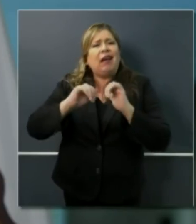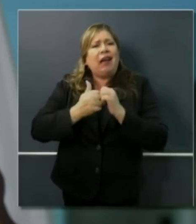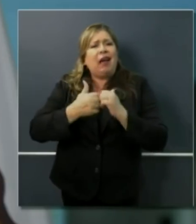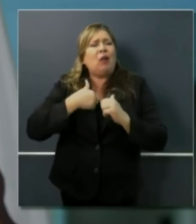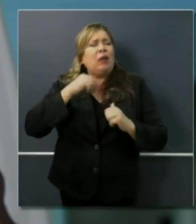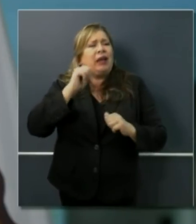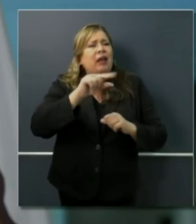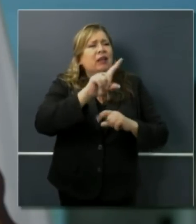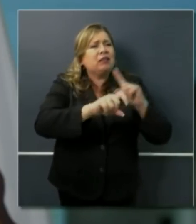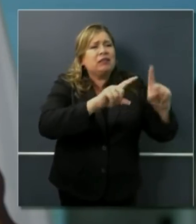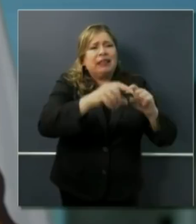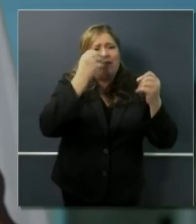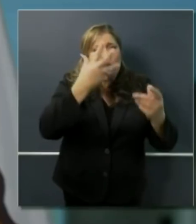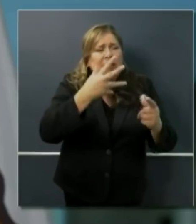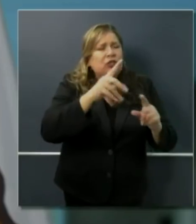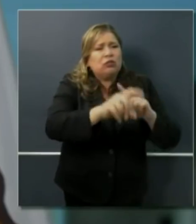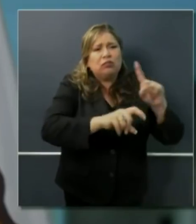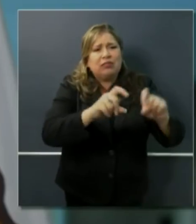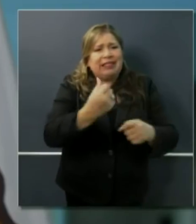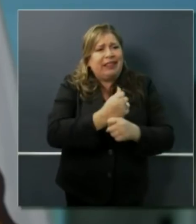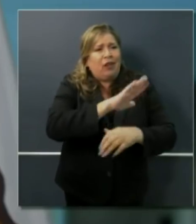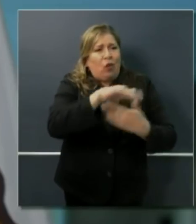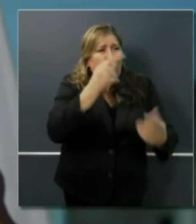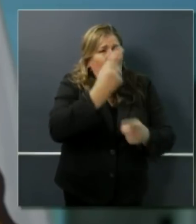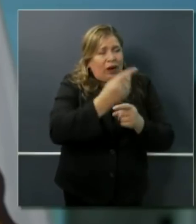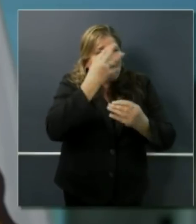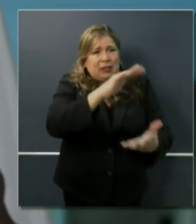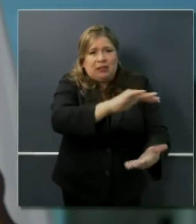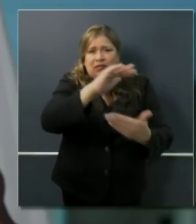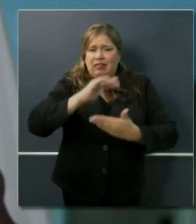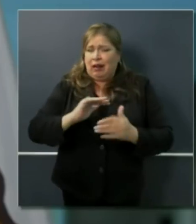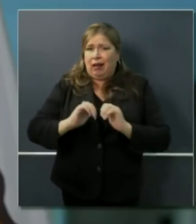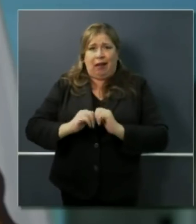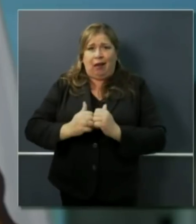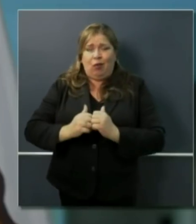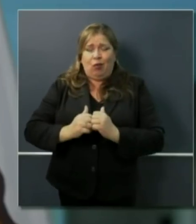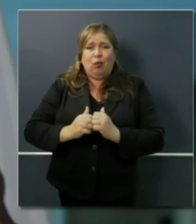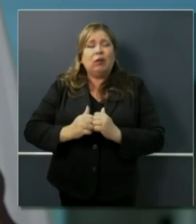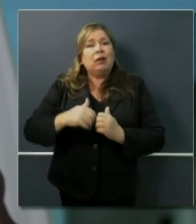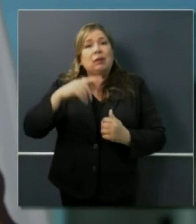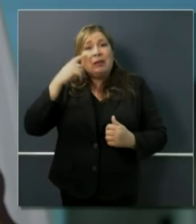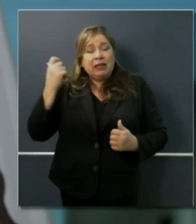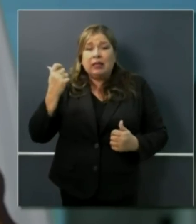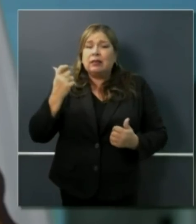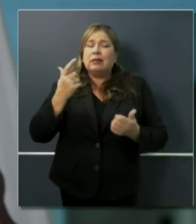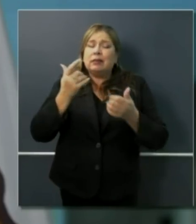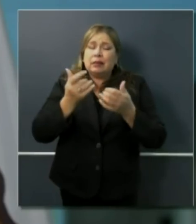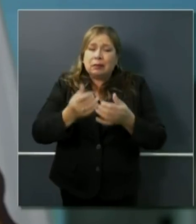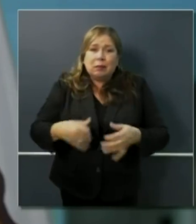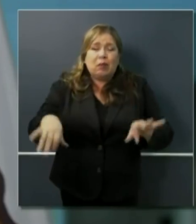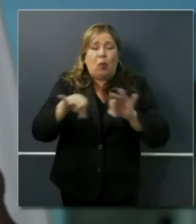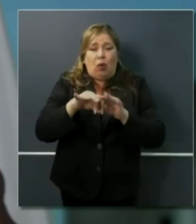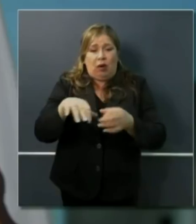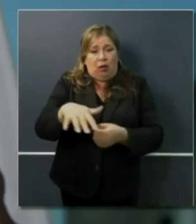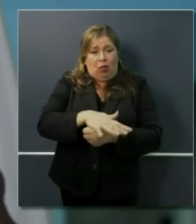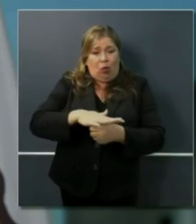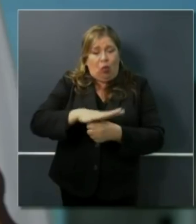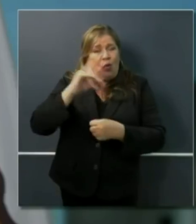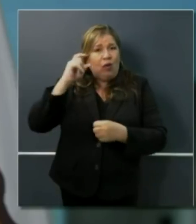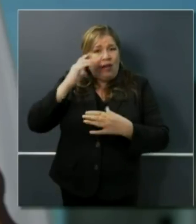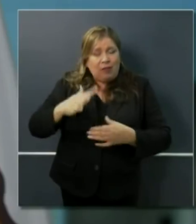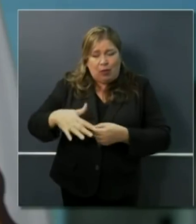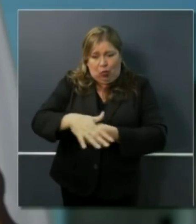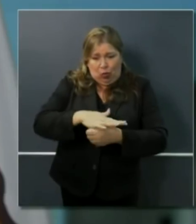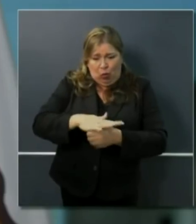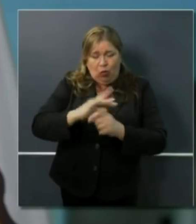others all throughout the state of California. Because at the end of the day, I've said this before, localism is determinative. We have a state